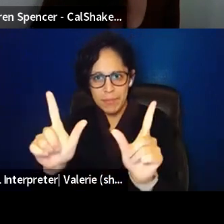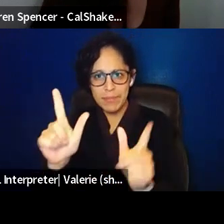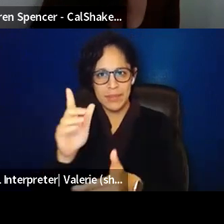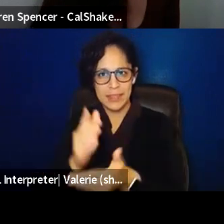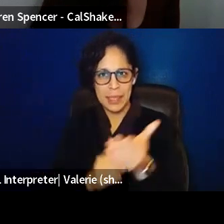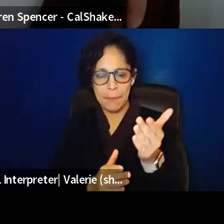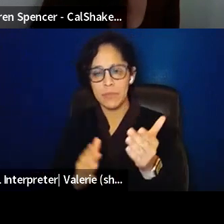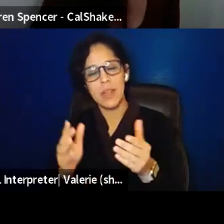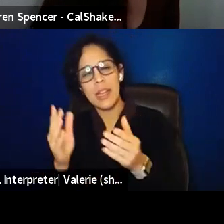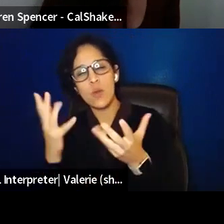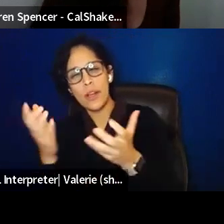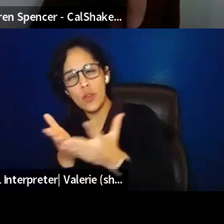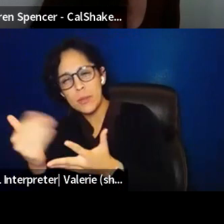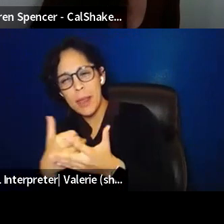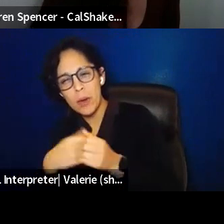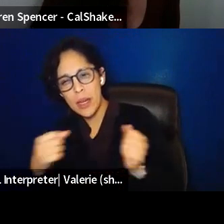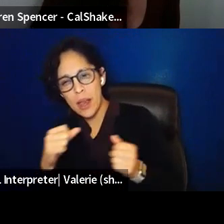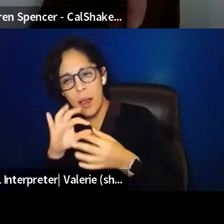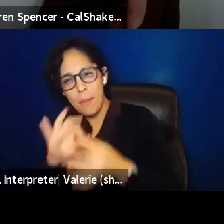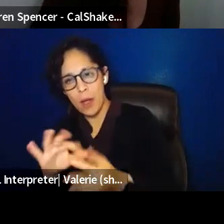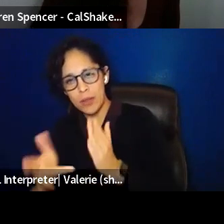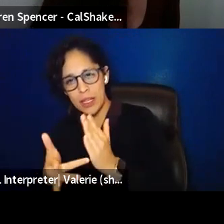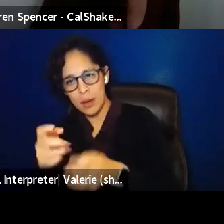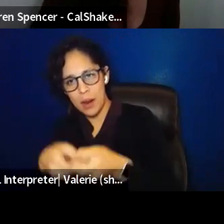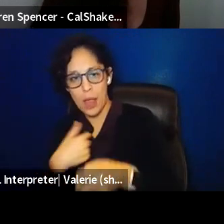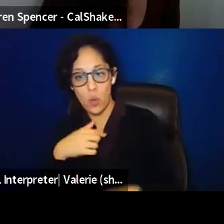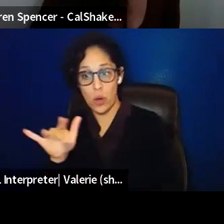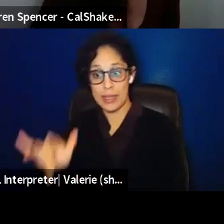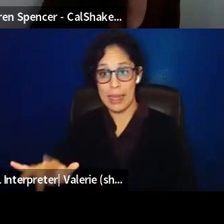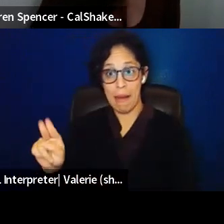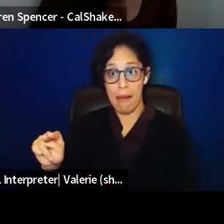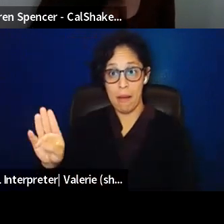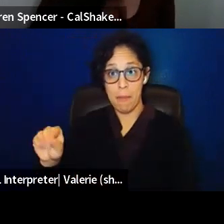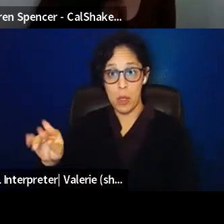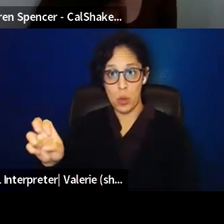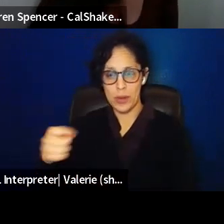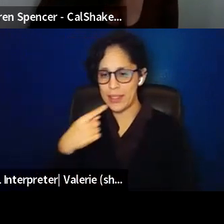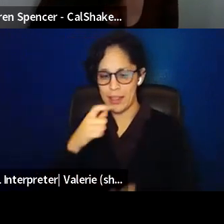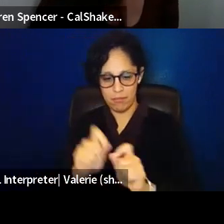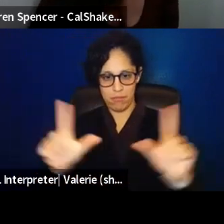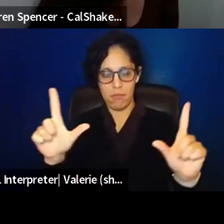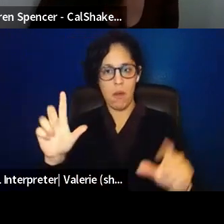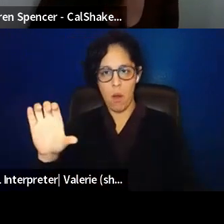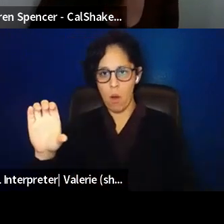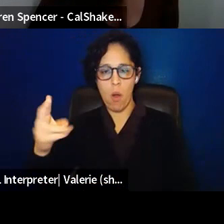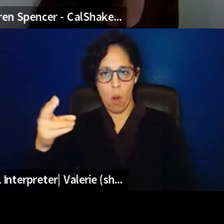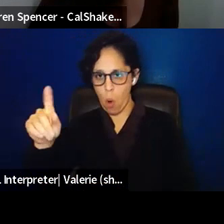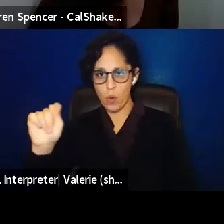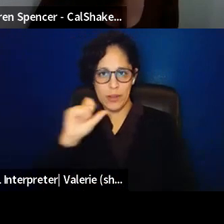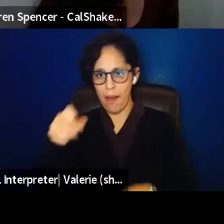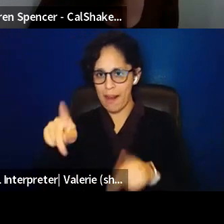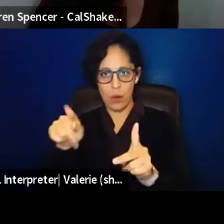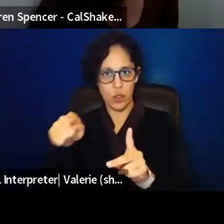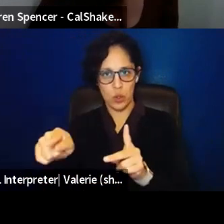transparent about our technical issues, that I'll click unmute and then it says the host is not allowing me to be unmuted. So not sure what's happening there,